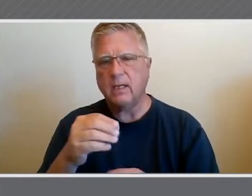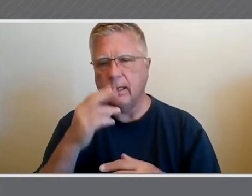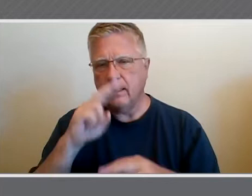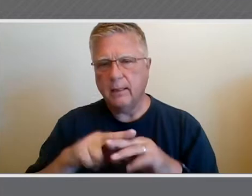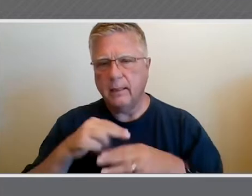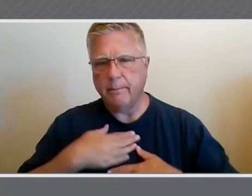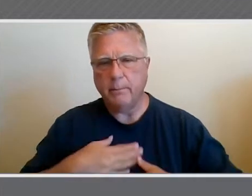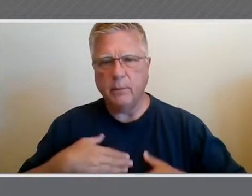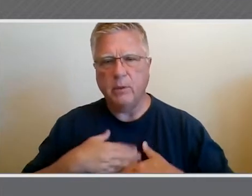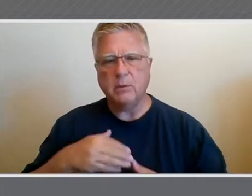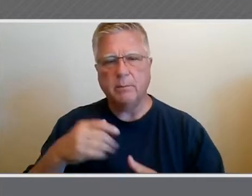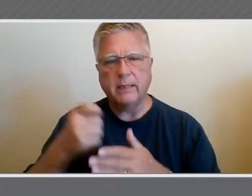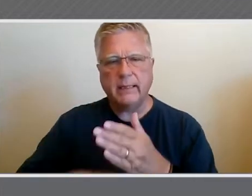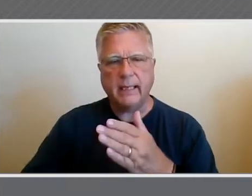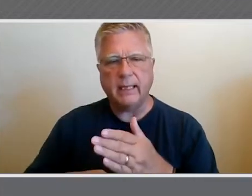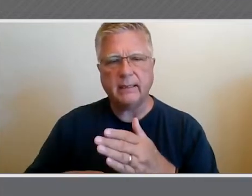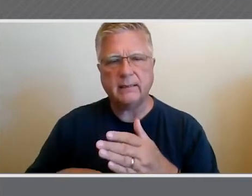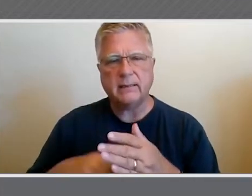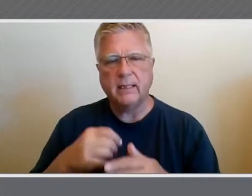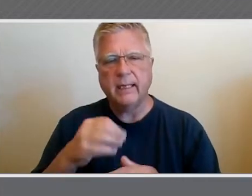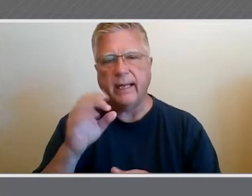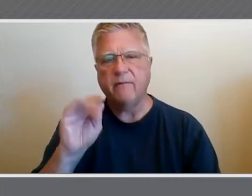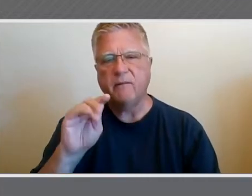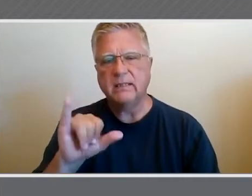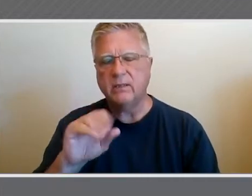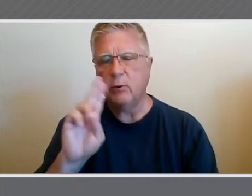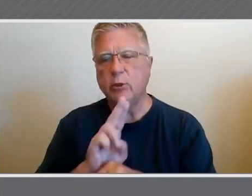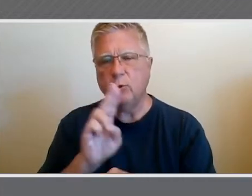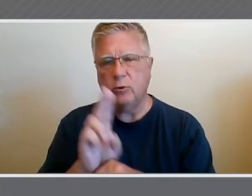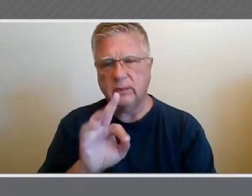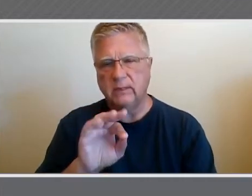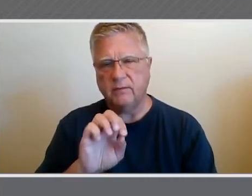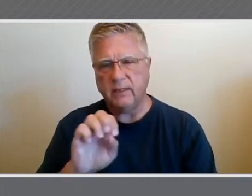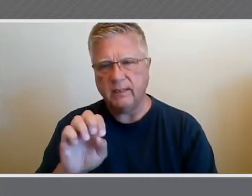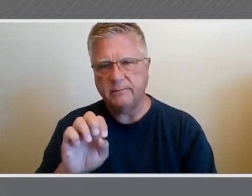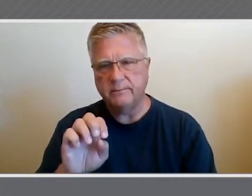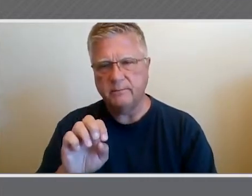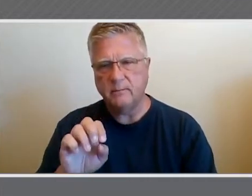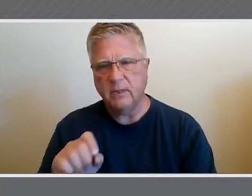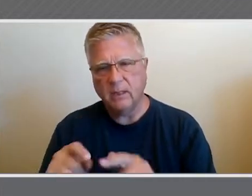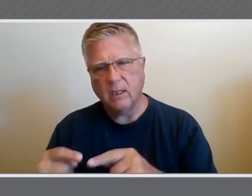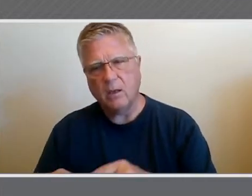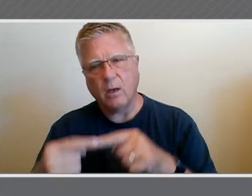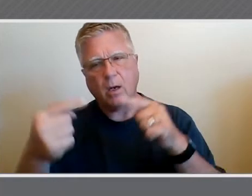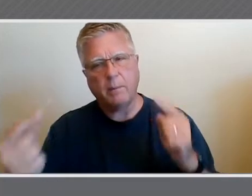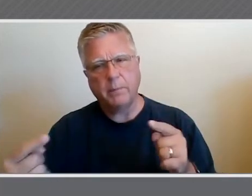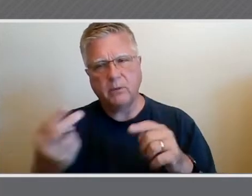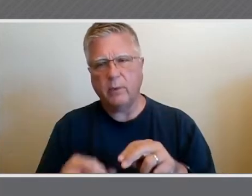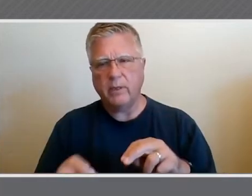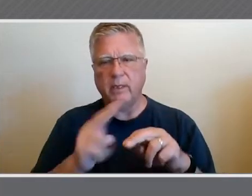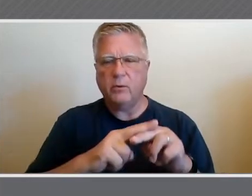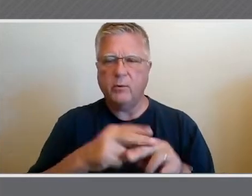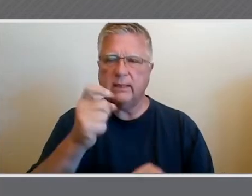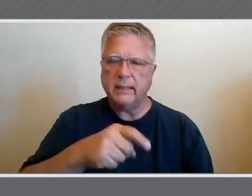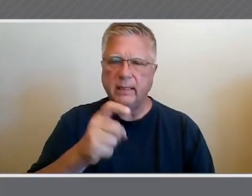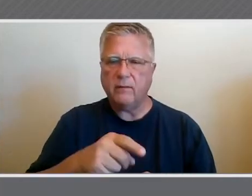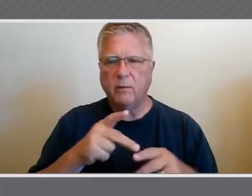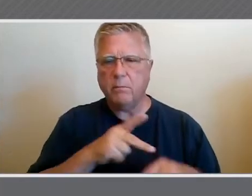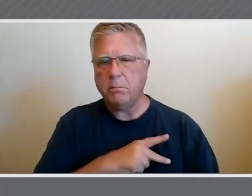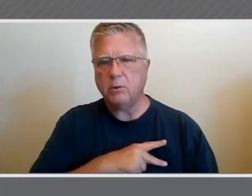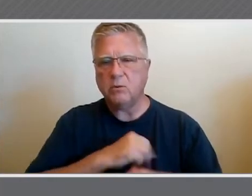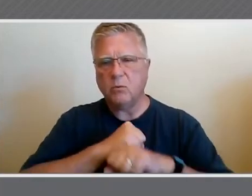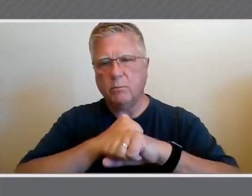facility usage fee. On the flip side, we had an increased need for personal protective